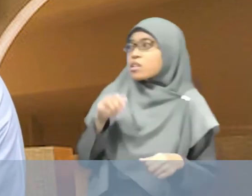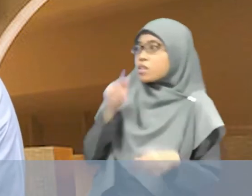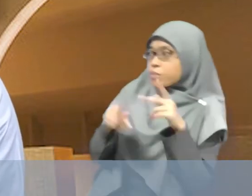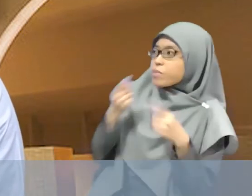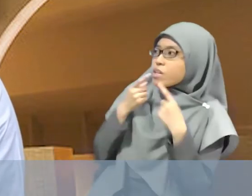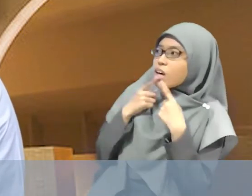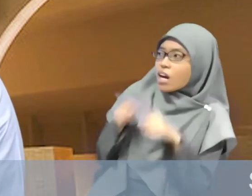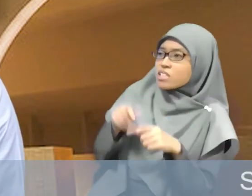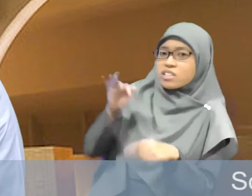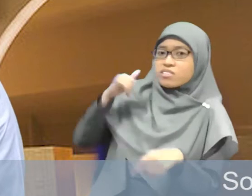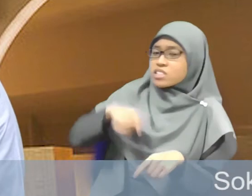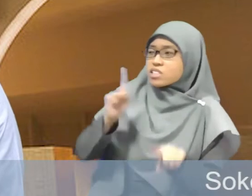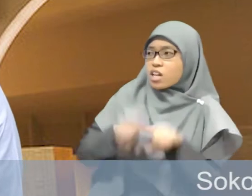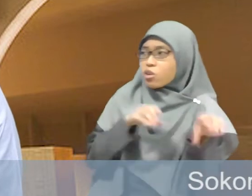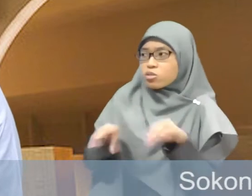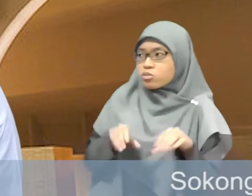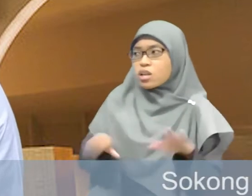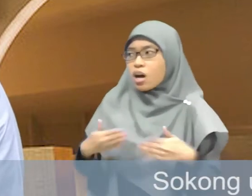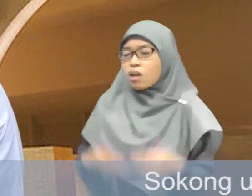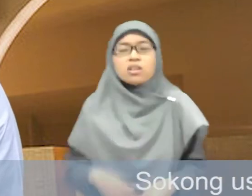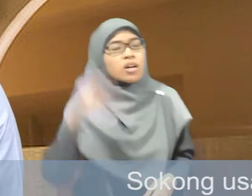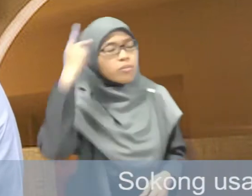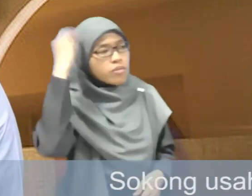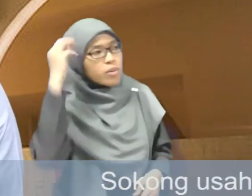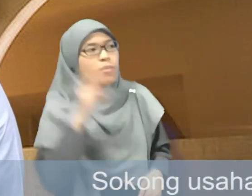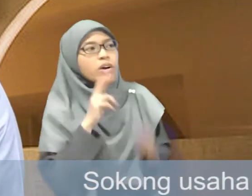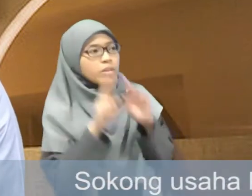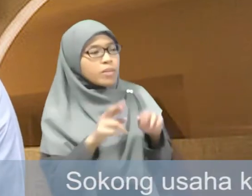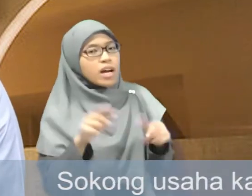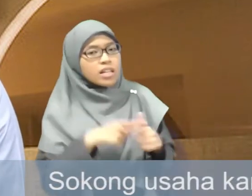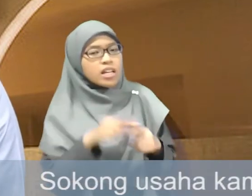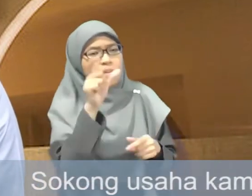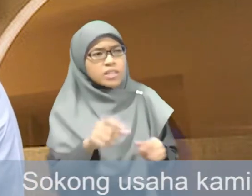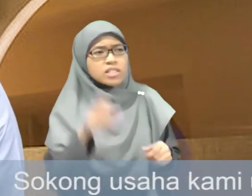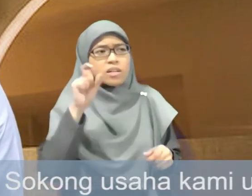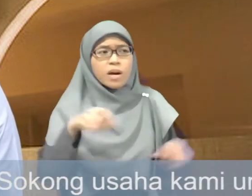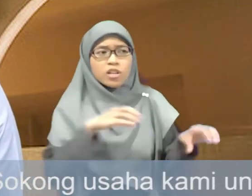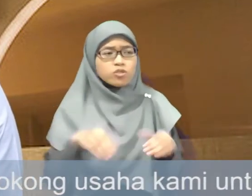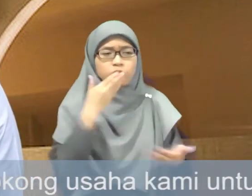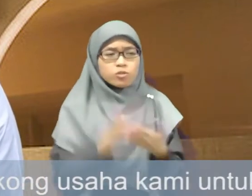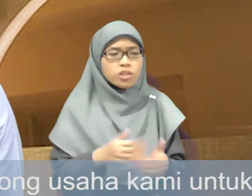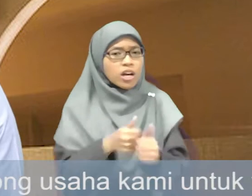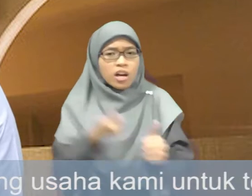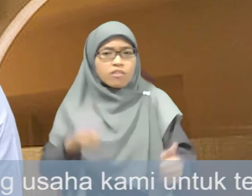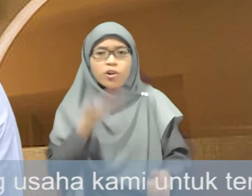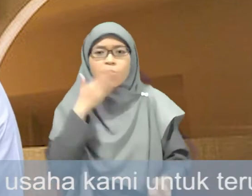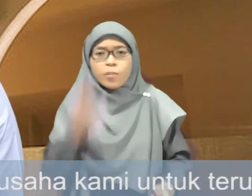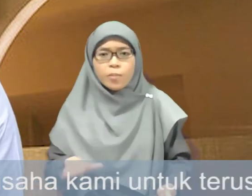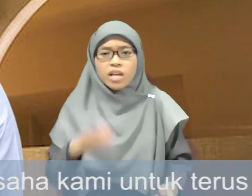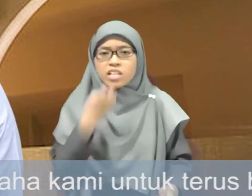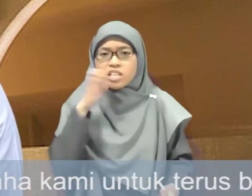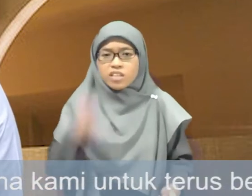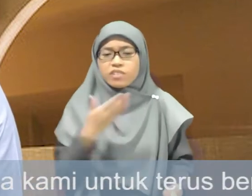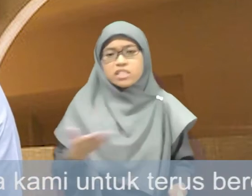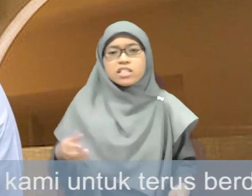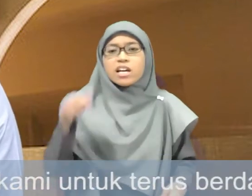he cannot do even that, he replied, then he should help the needy who appeal for help. Then the people asked, if he